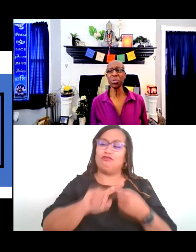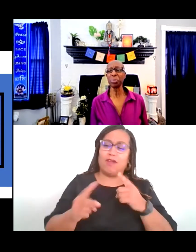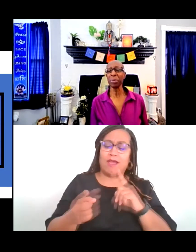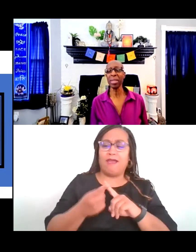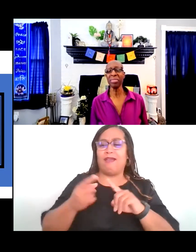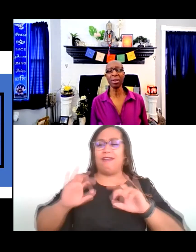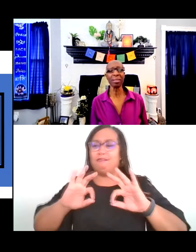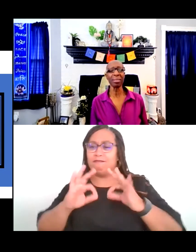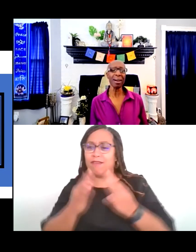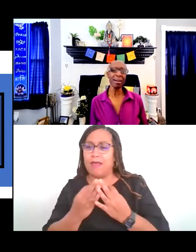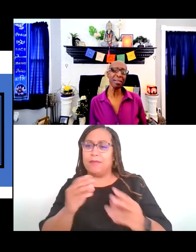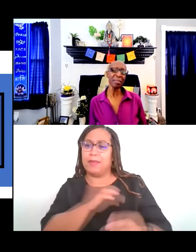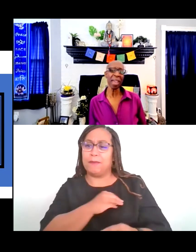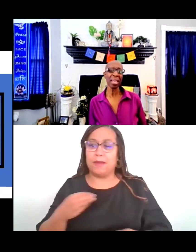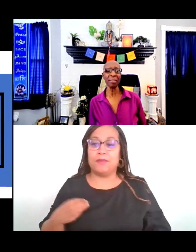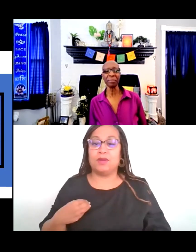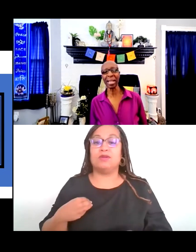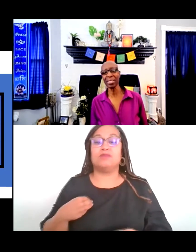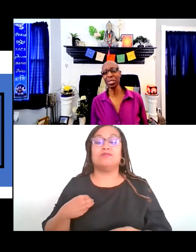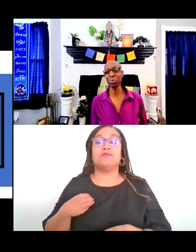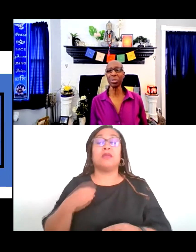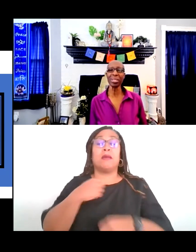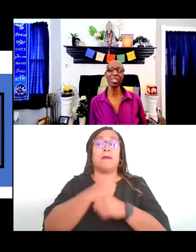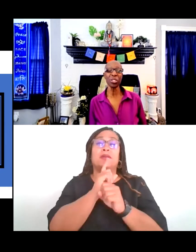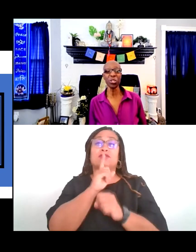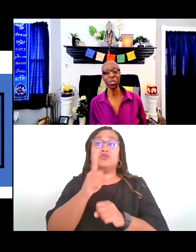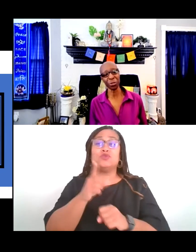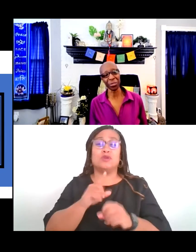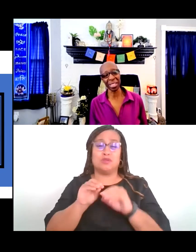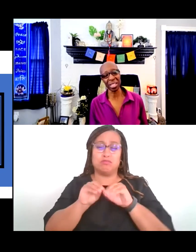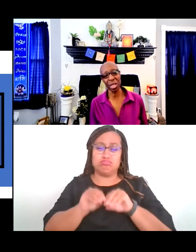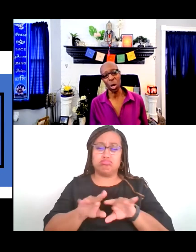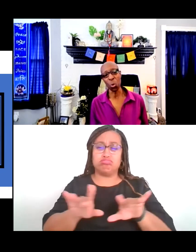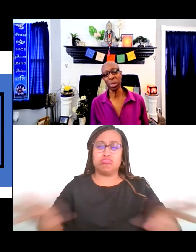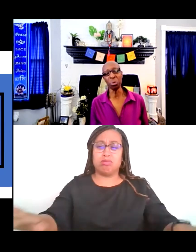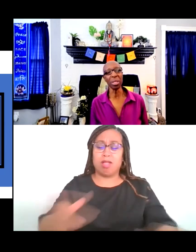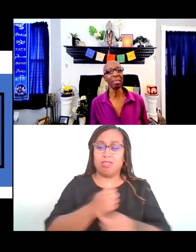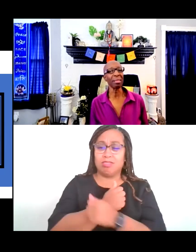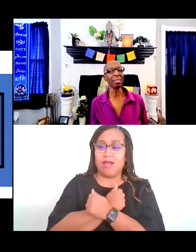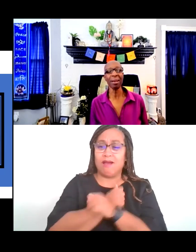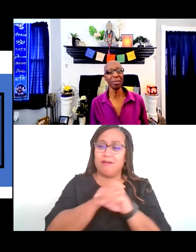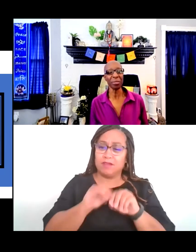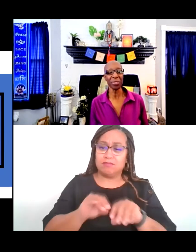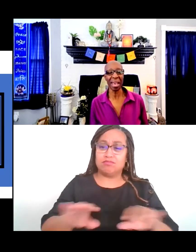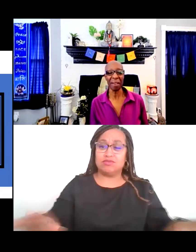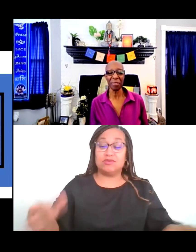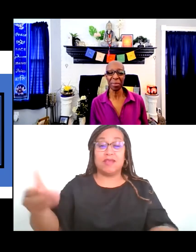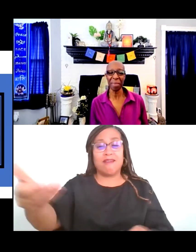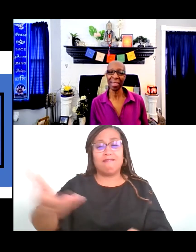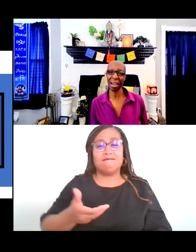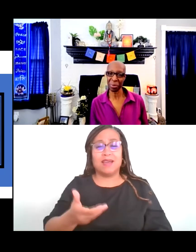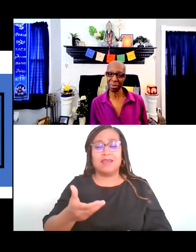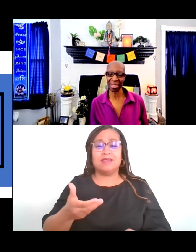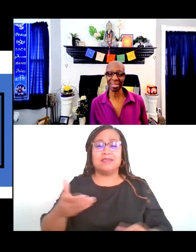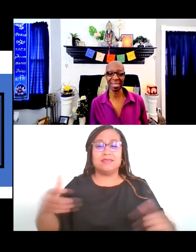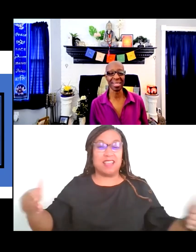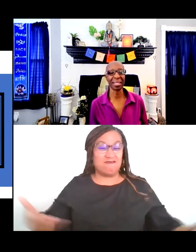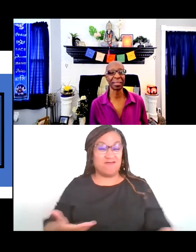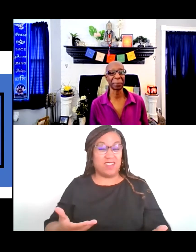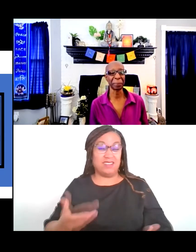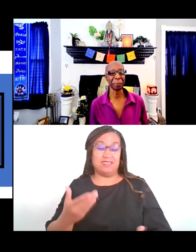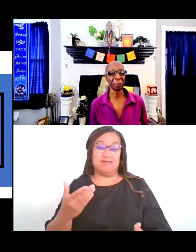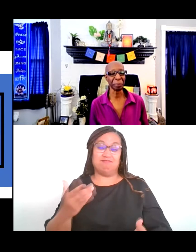you spread the love and invite someone to service. We would love to have them hang out with